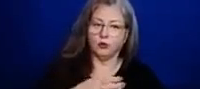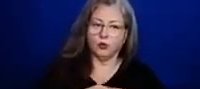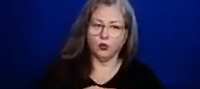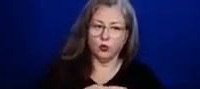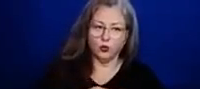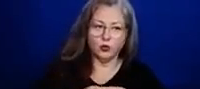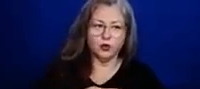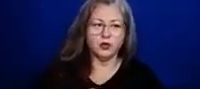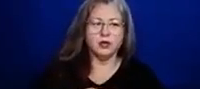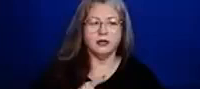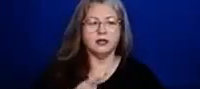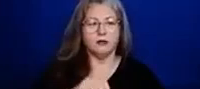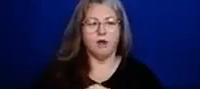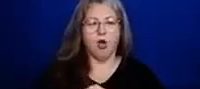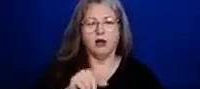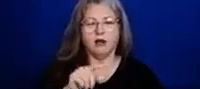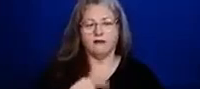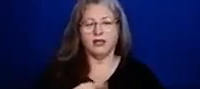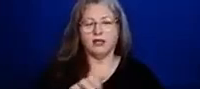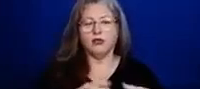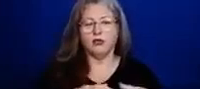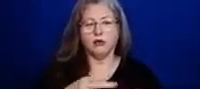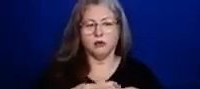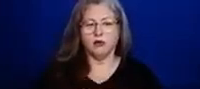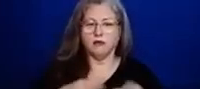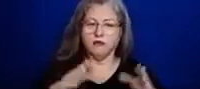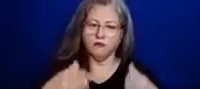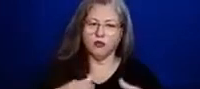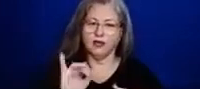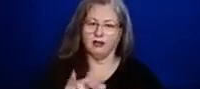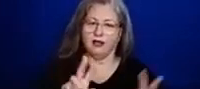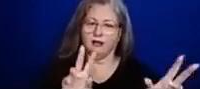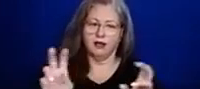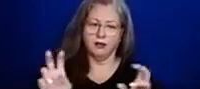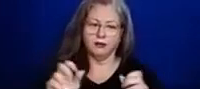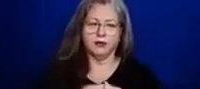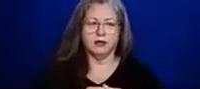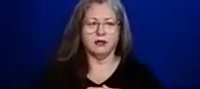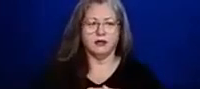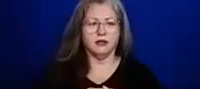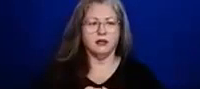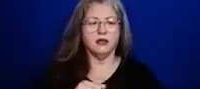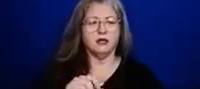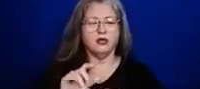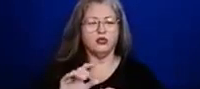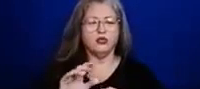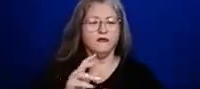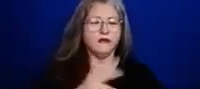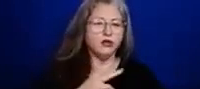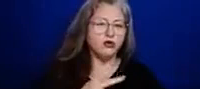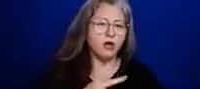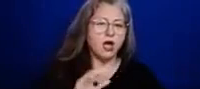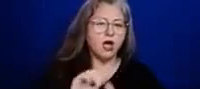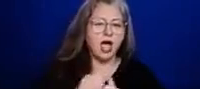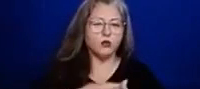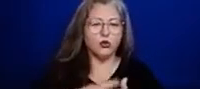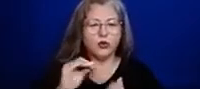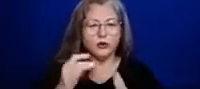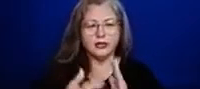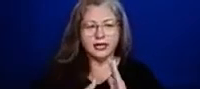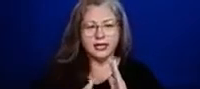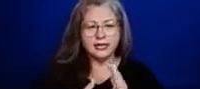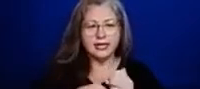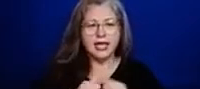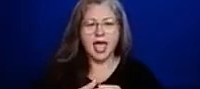are part of these pieces, is focused on that. On getting the technique, control